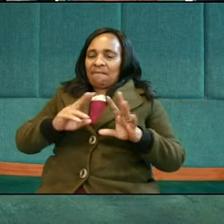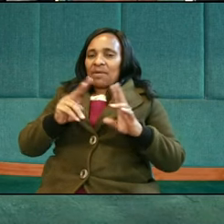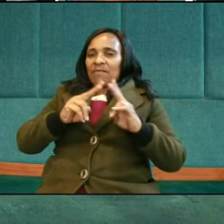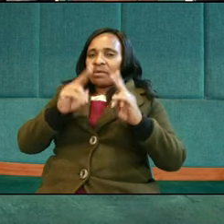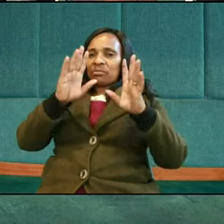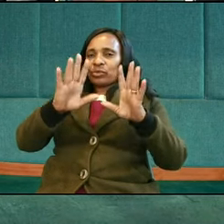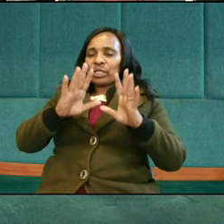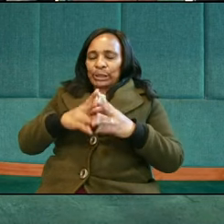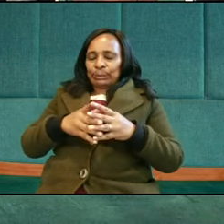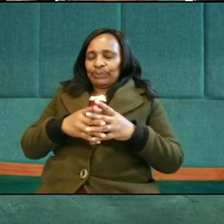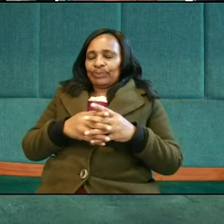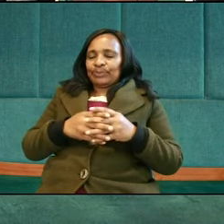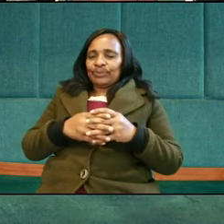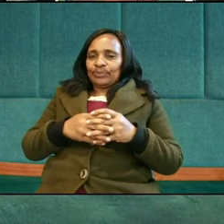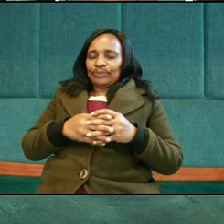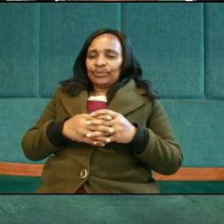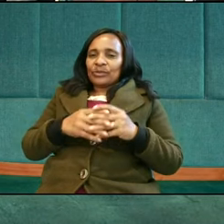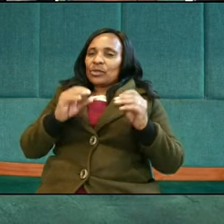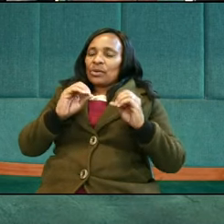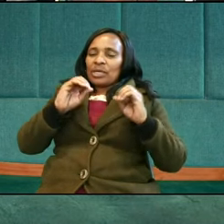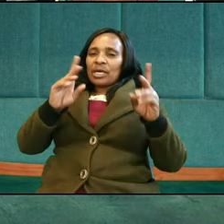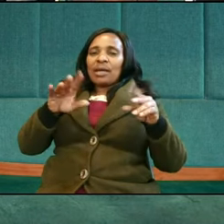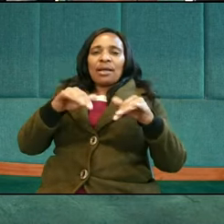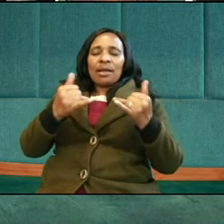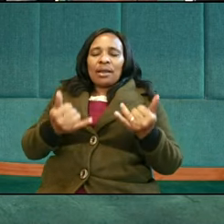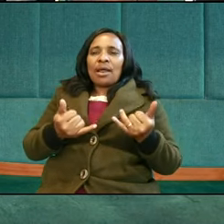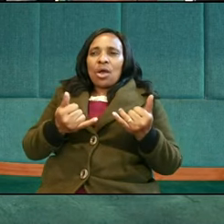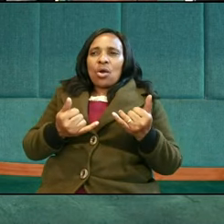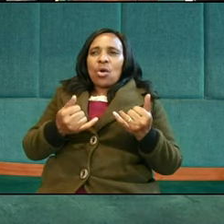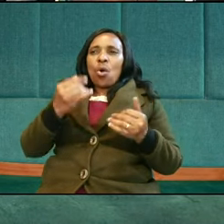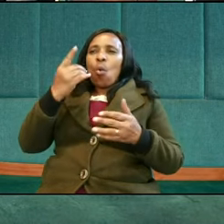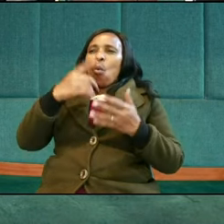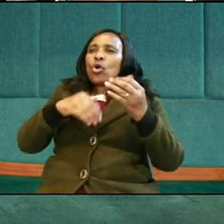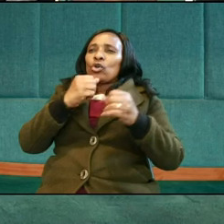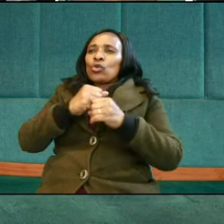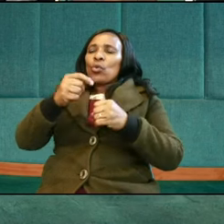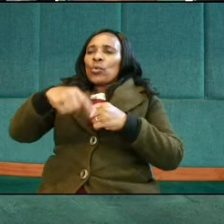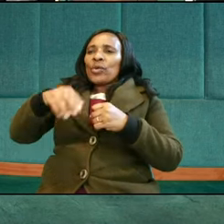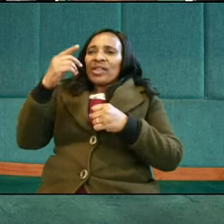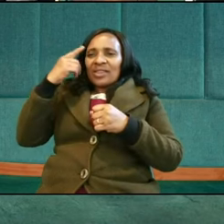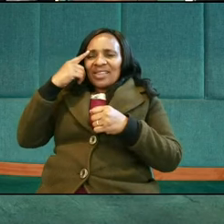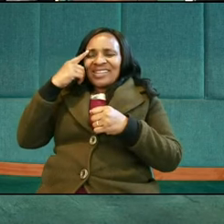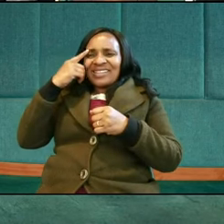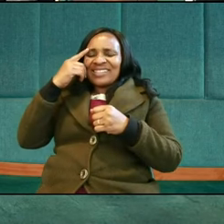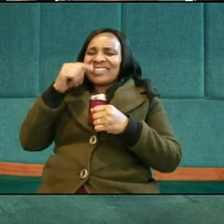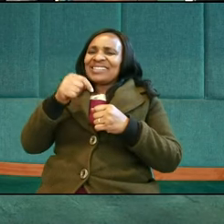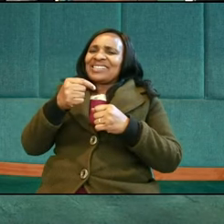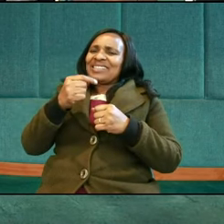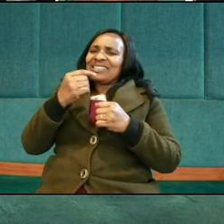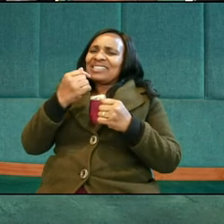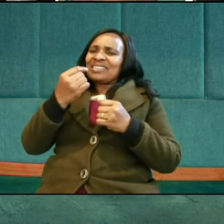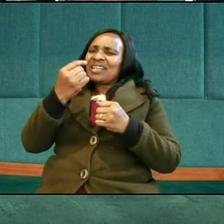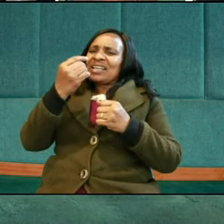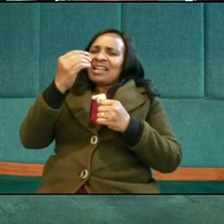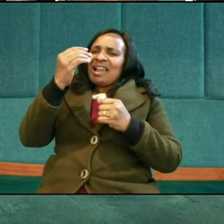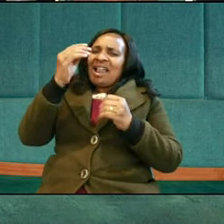clear, yeah. Okay, now what do we think is least